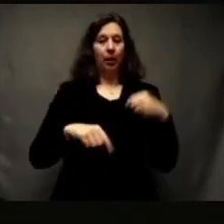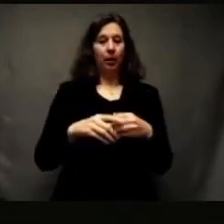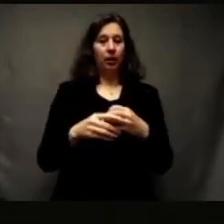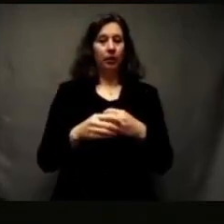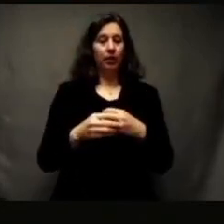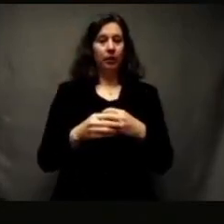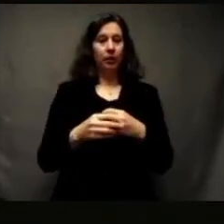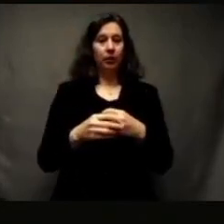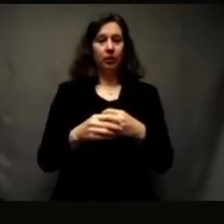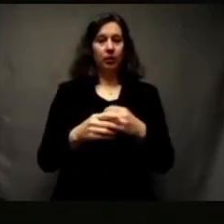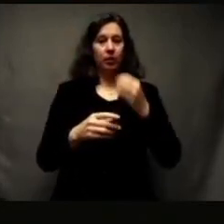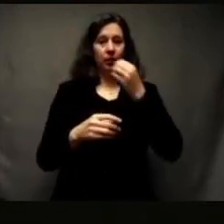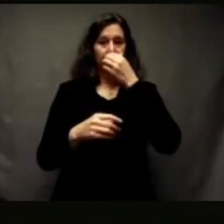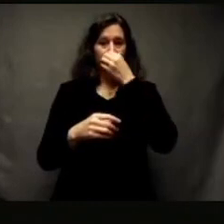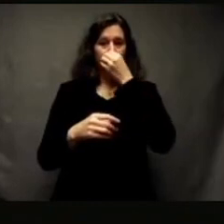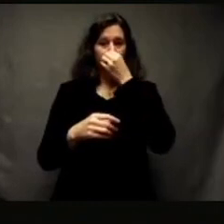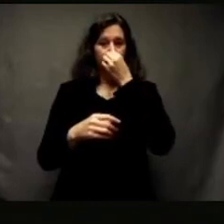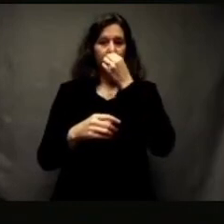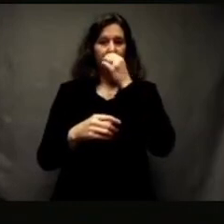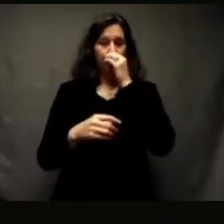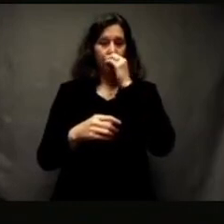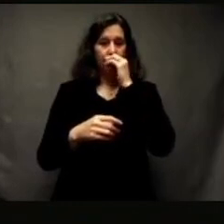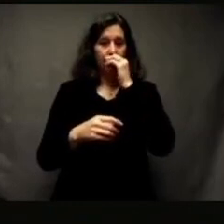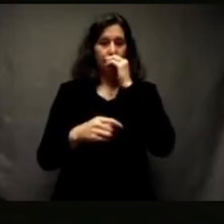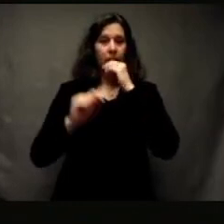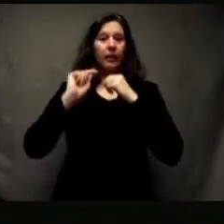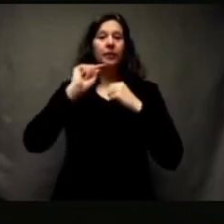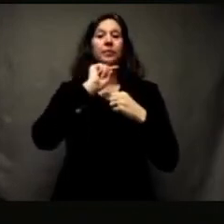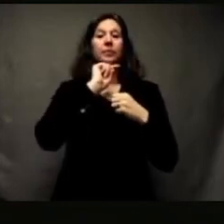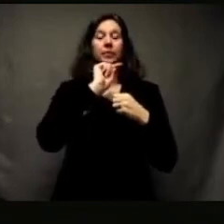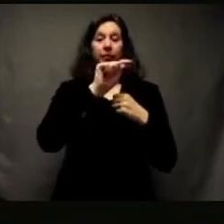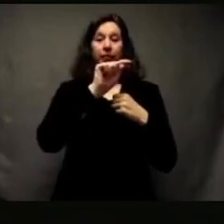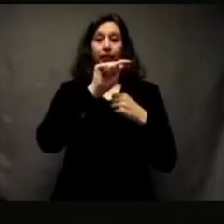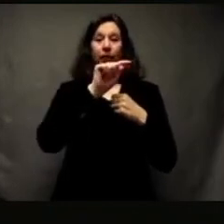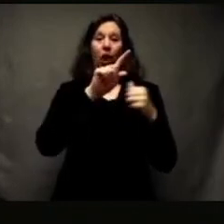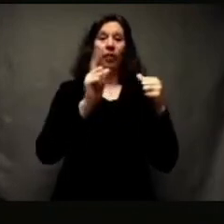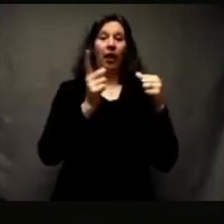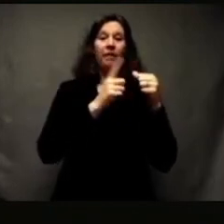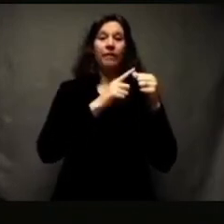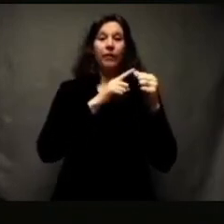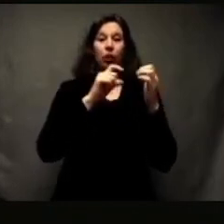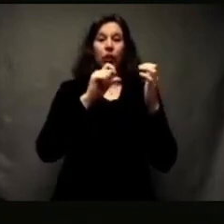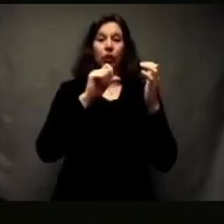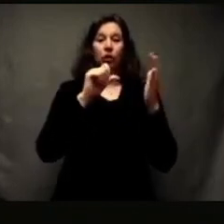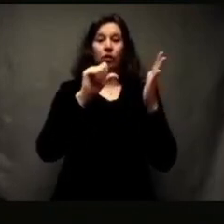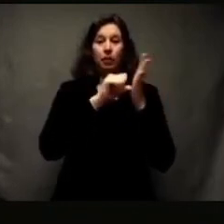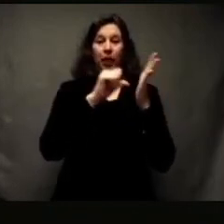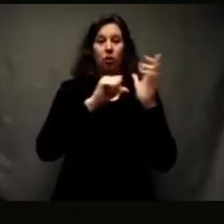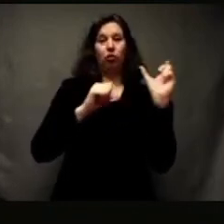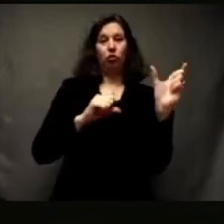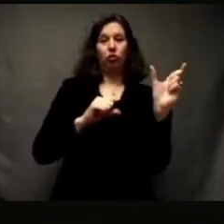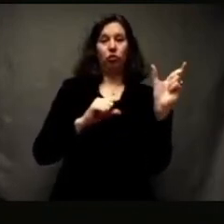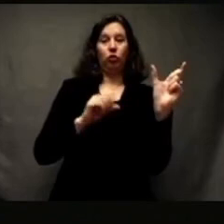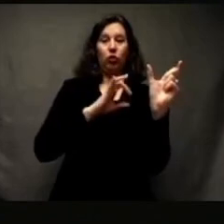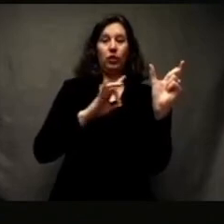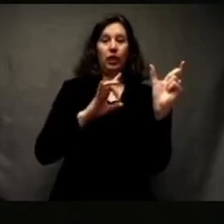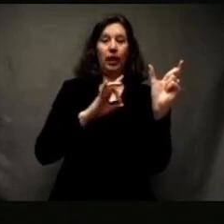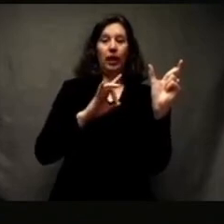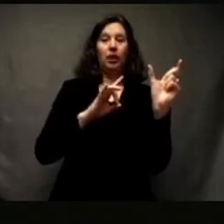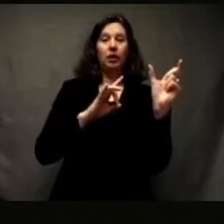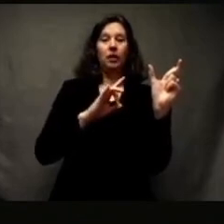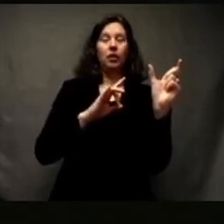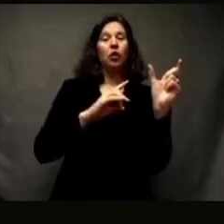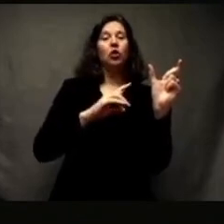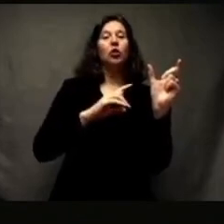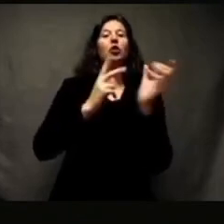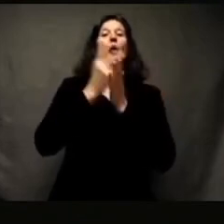So in here on that first page, you're saying that you'll program kind of a